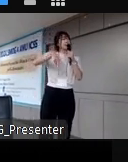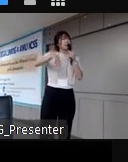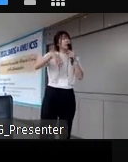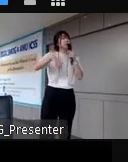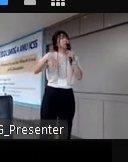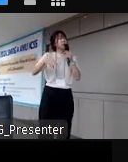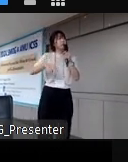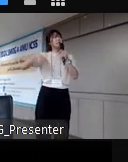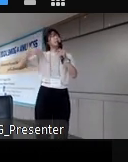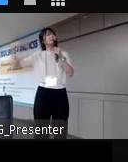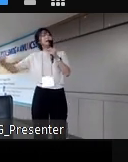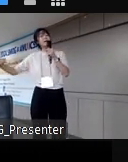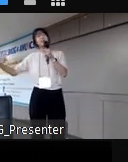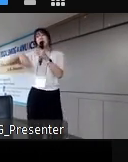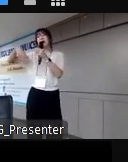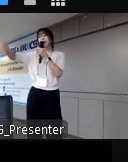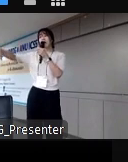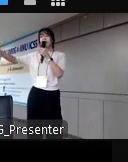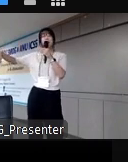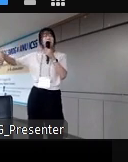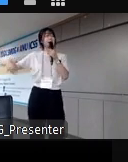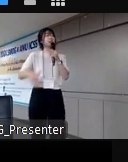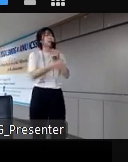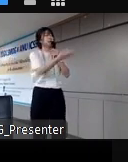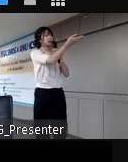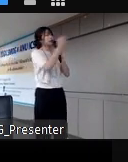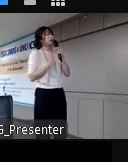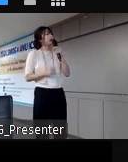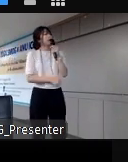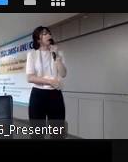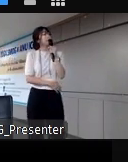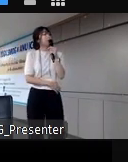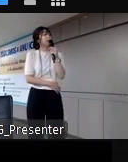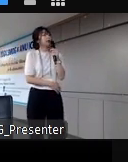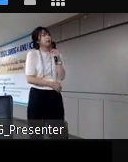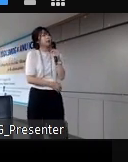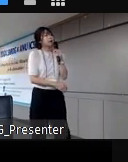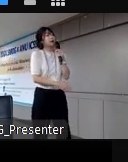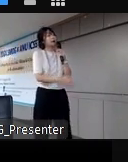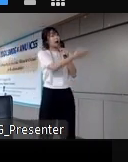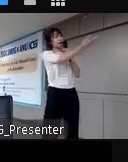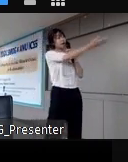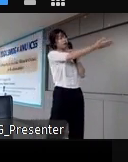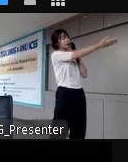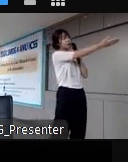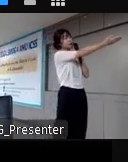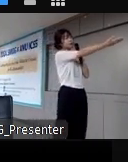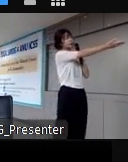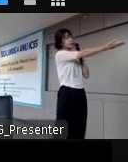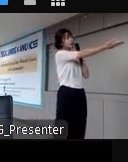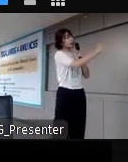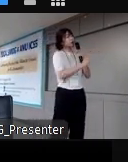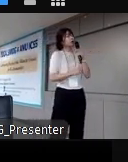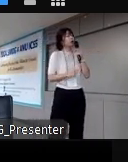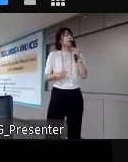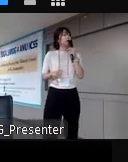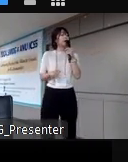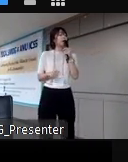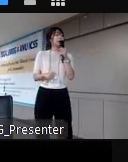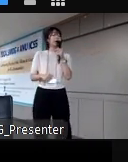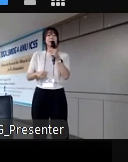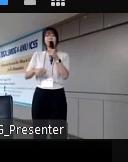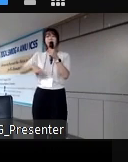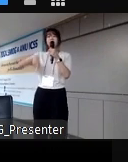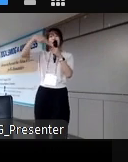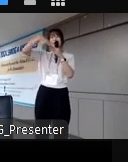dance also can be displaced at a different locus for us. So the verbs that are not modified with locus marking are shown in 12.